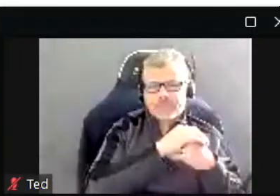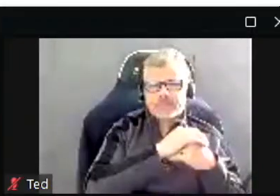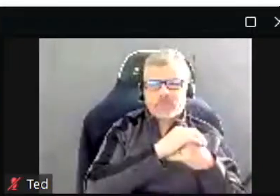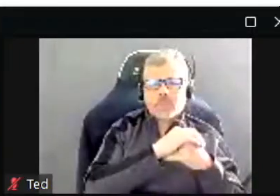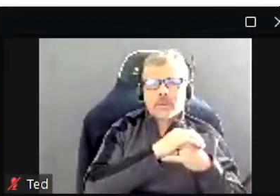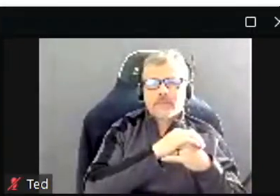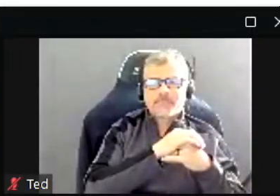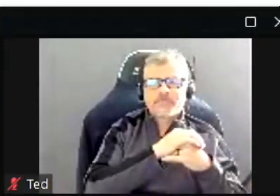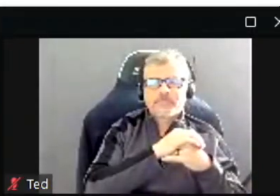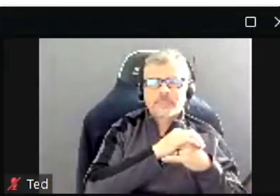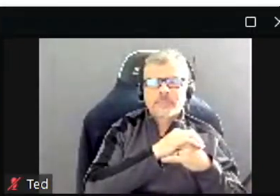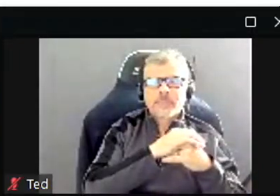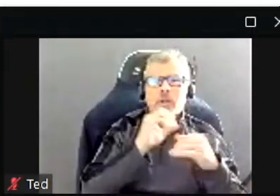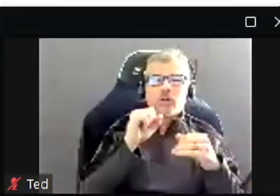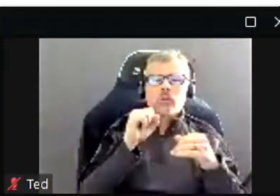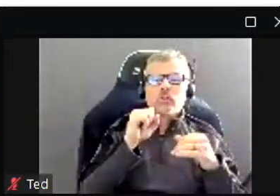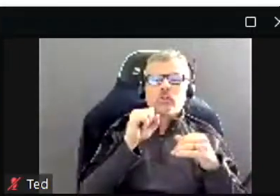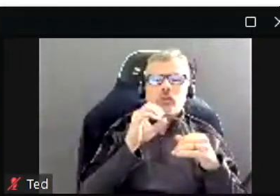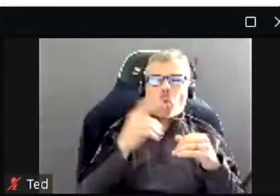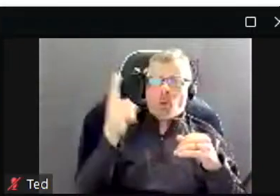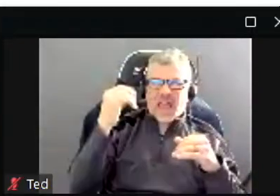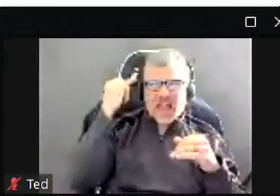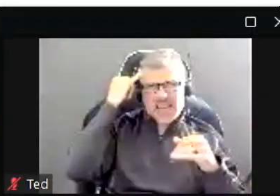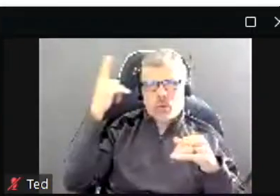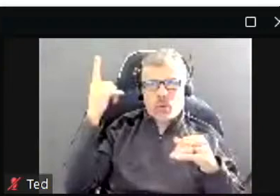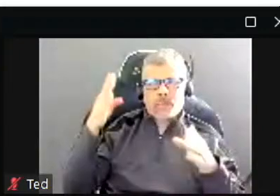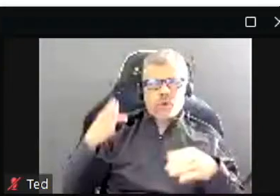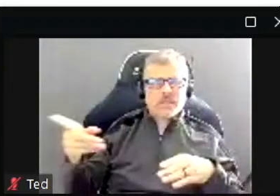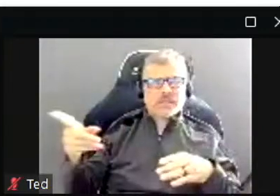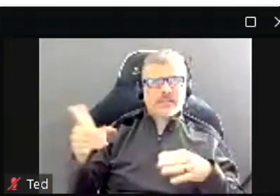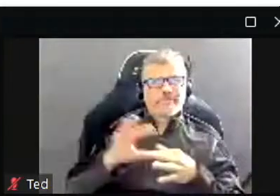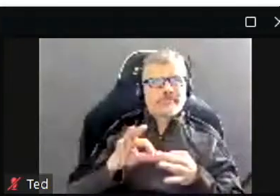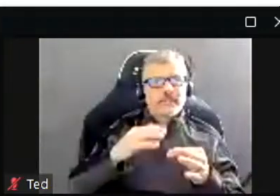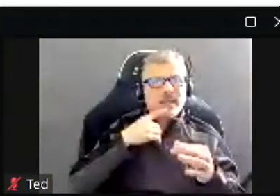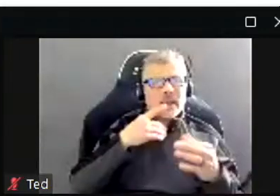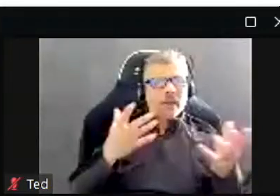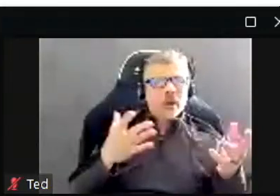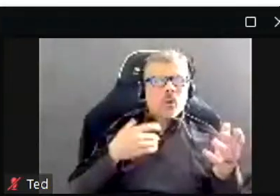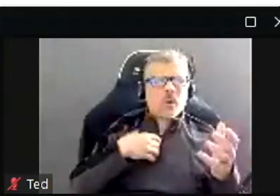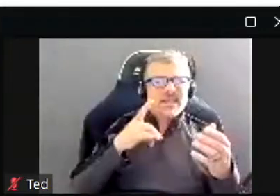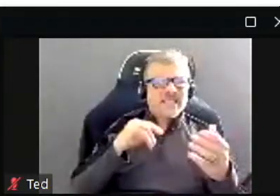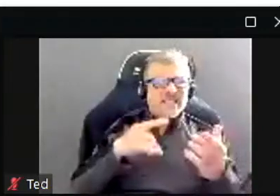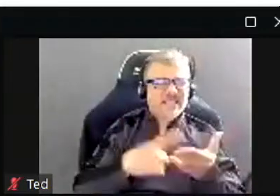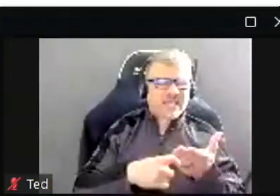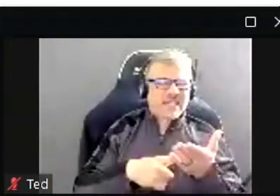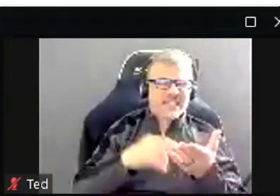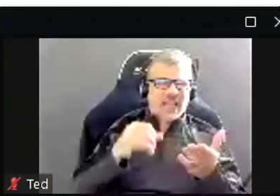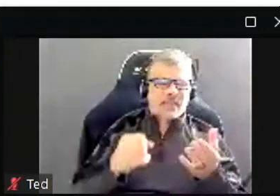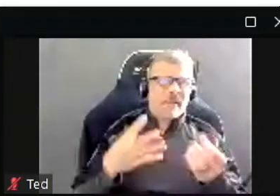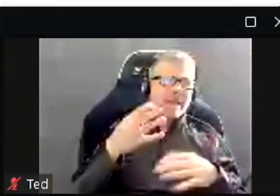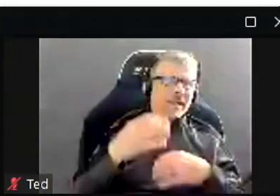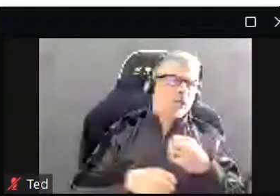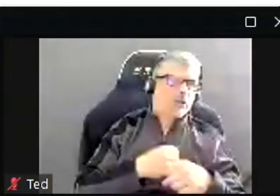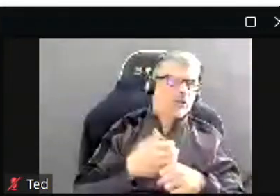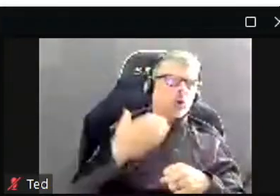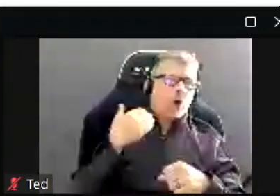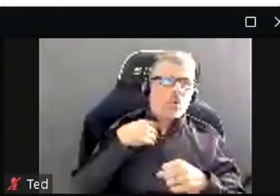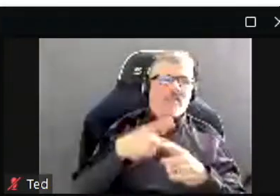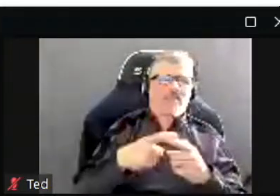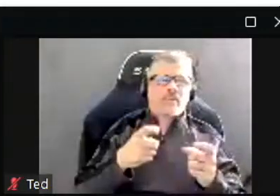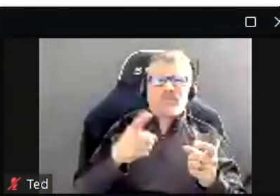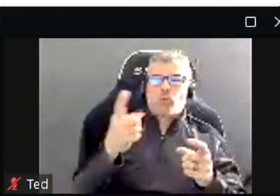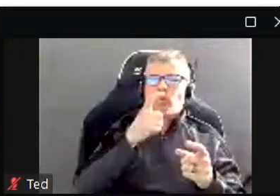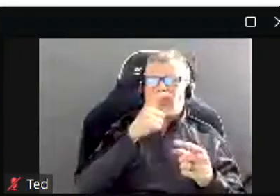into the idea that Winifred just put forward, in terms of we had that discussion many years ago with somebody from Towson about